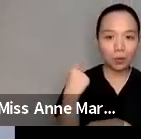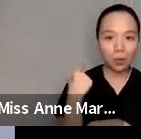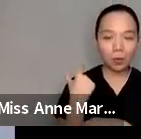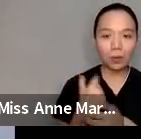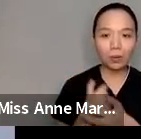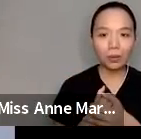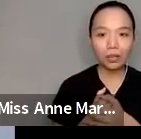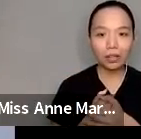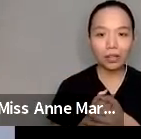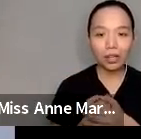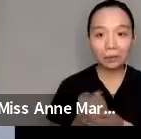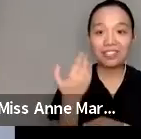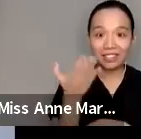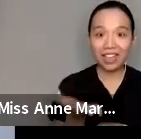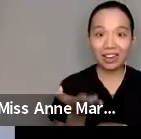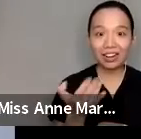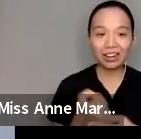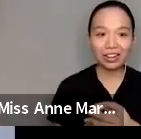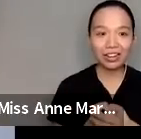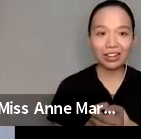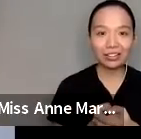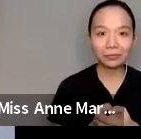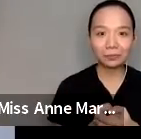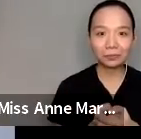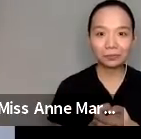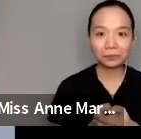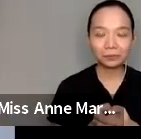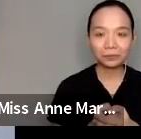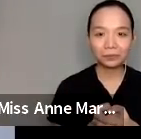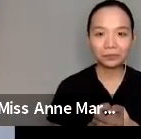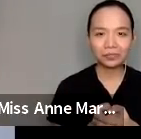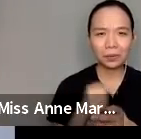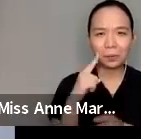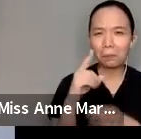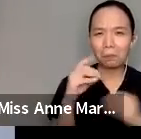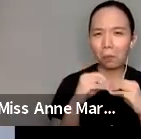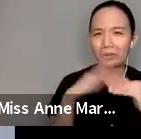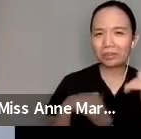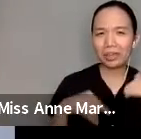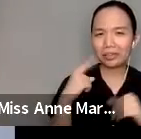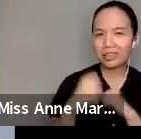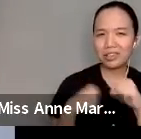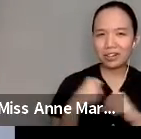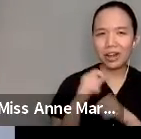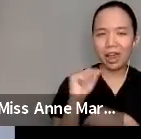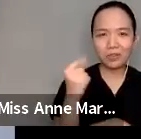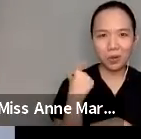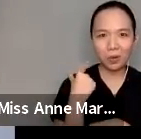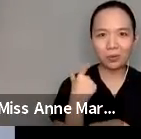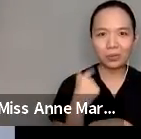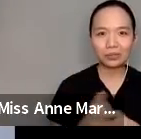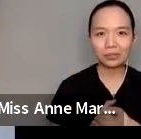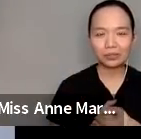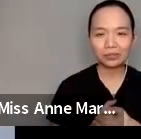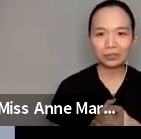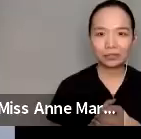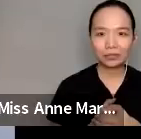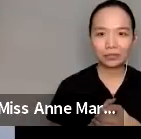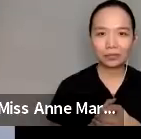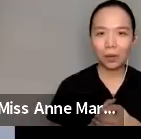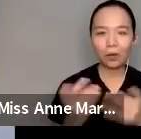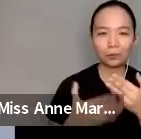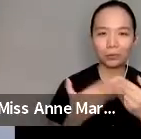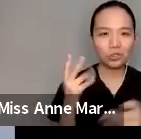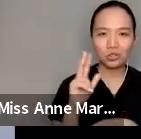I was there that a year ago, more than a year ago. it almost 2 years. It is almost